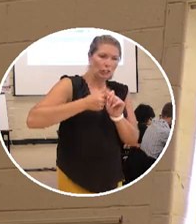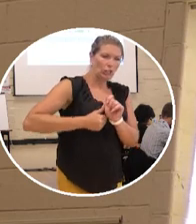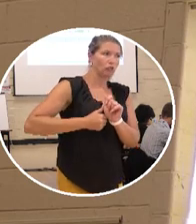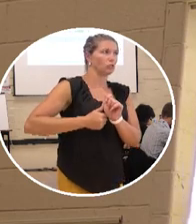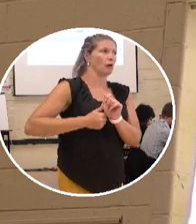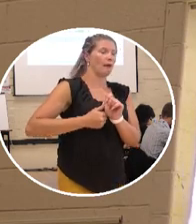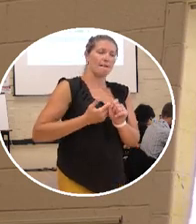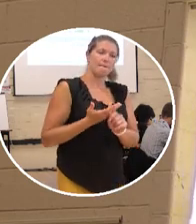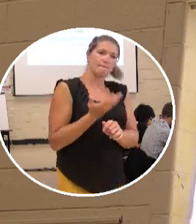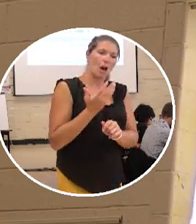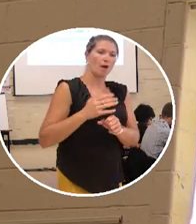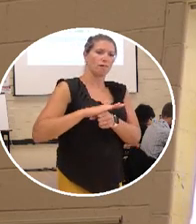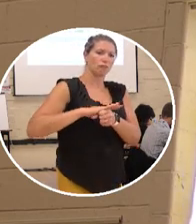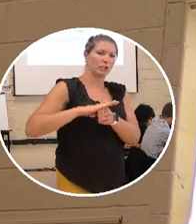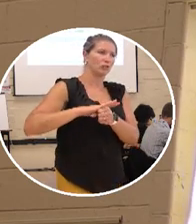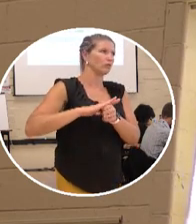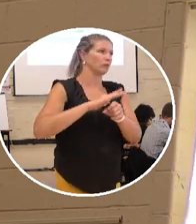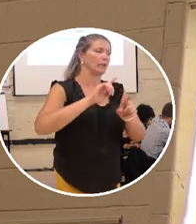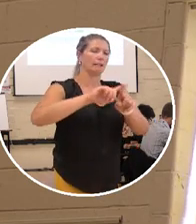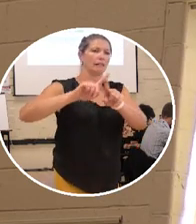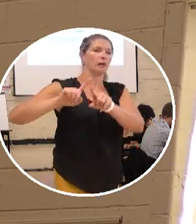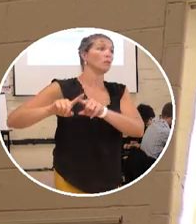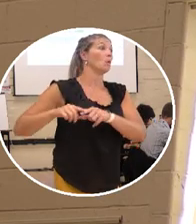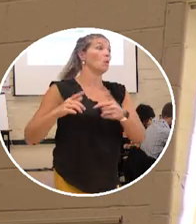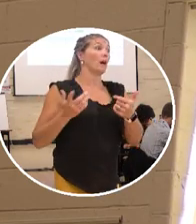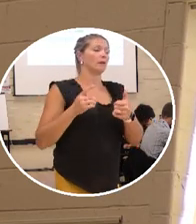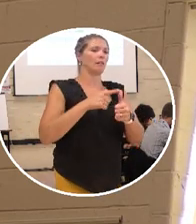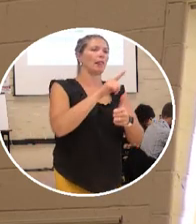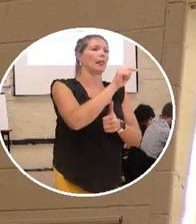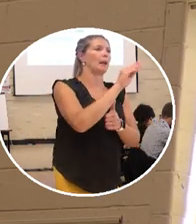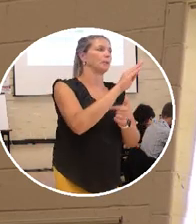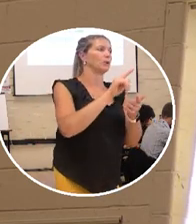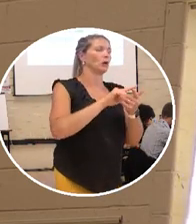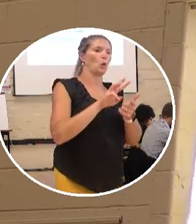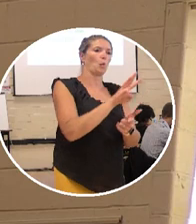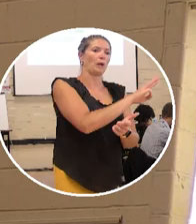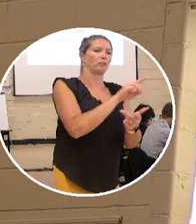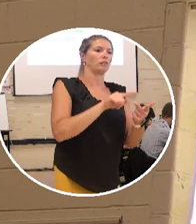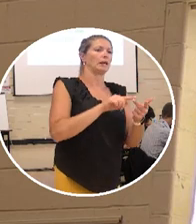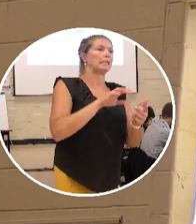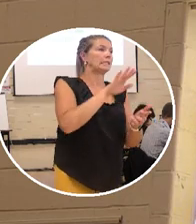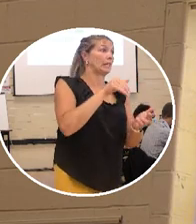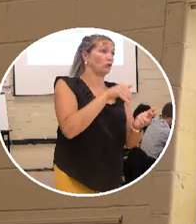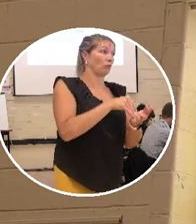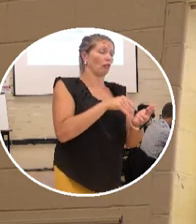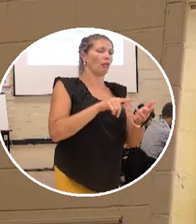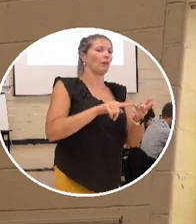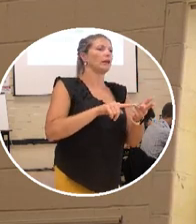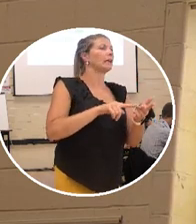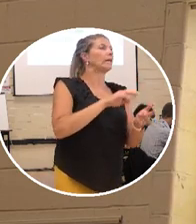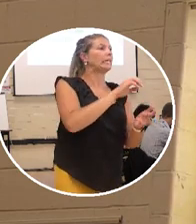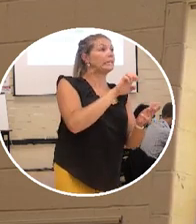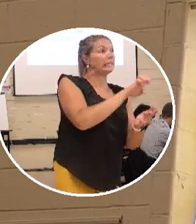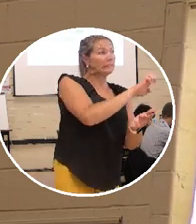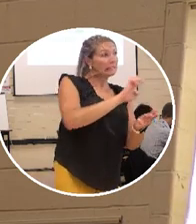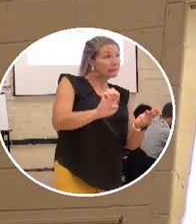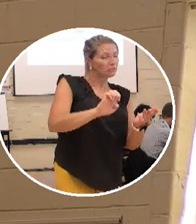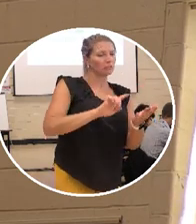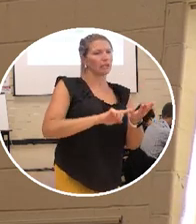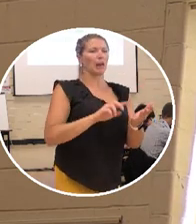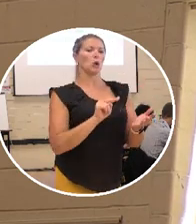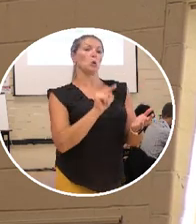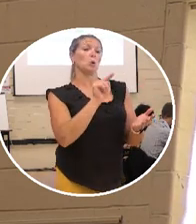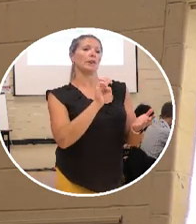5 regions of the district: Labrador, Western, Central, Eastern, and Northeast